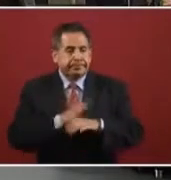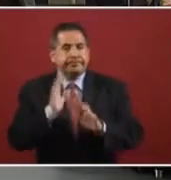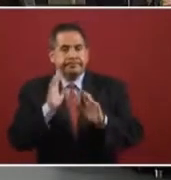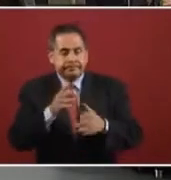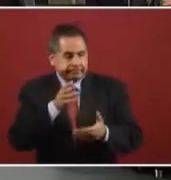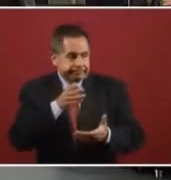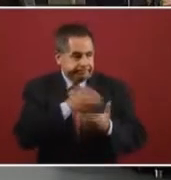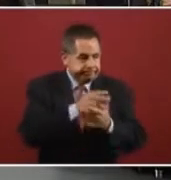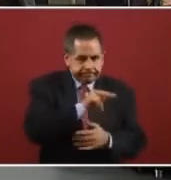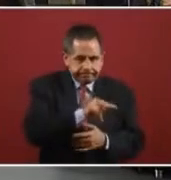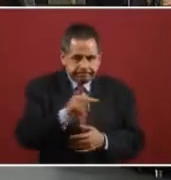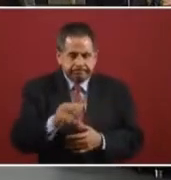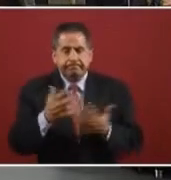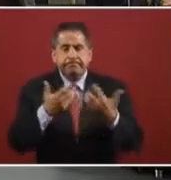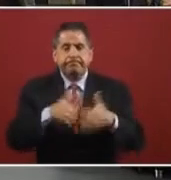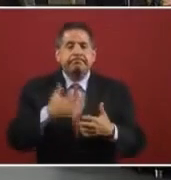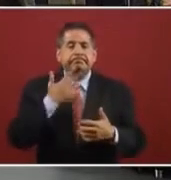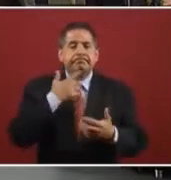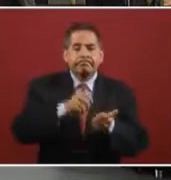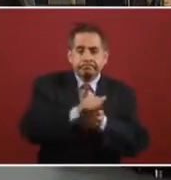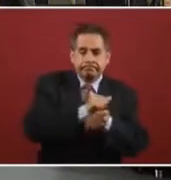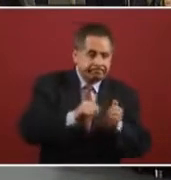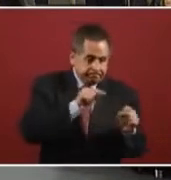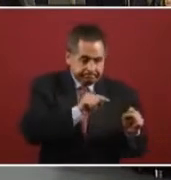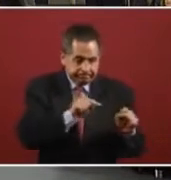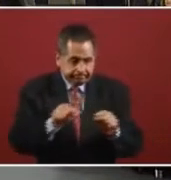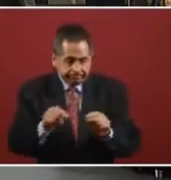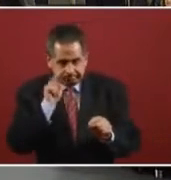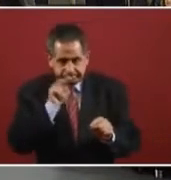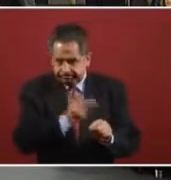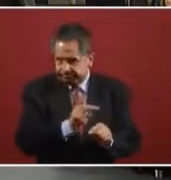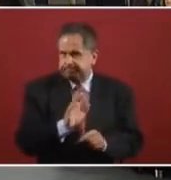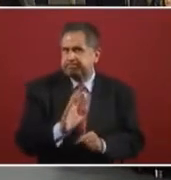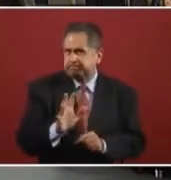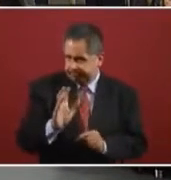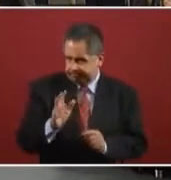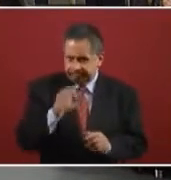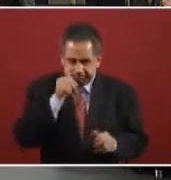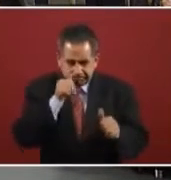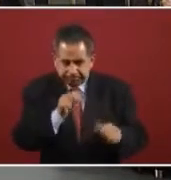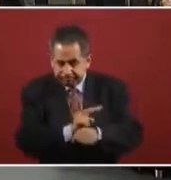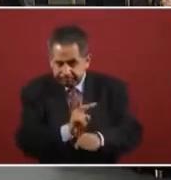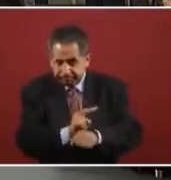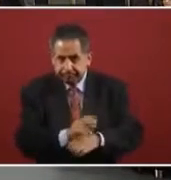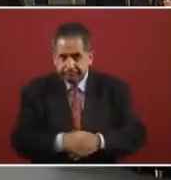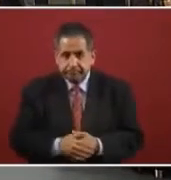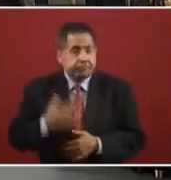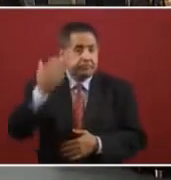Because they're intervening with the refineries. They were at